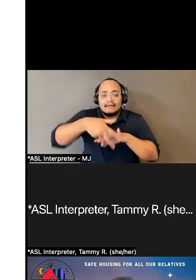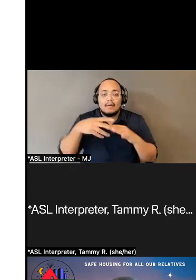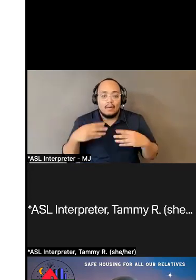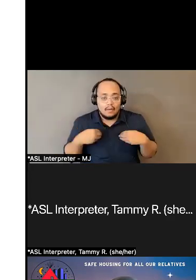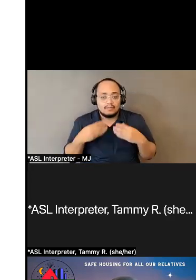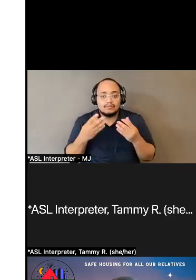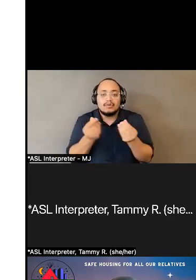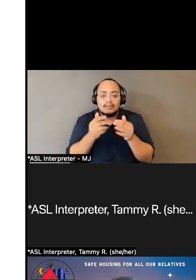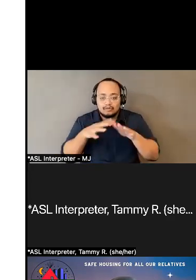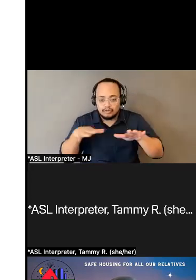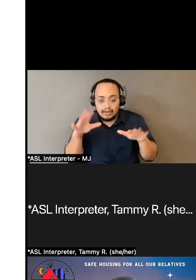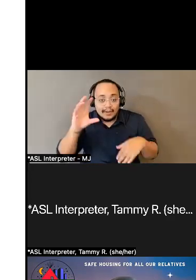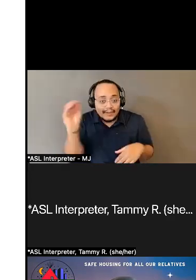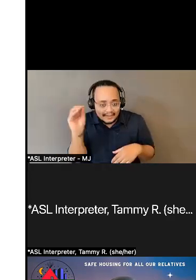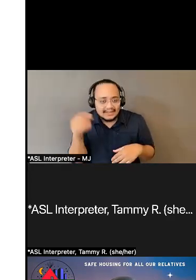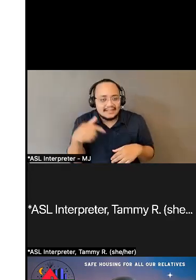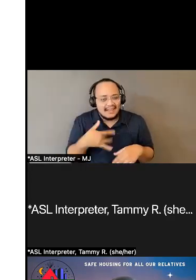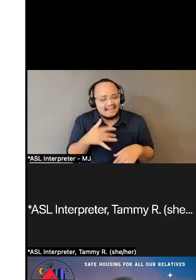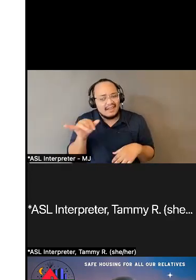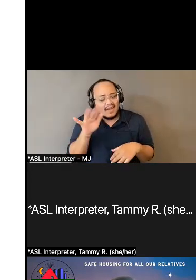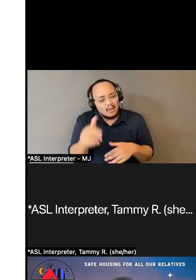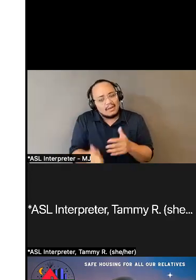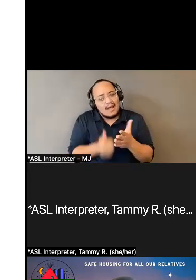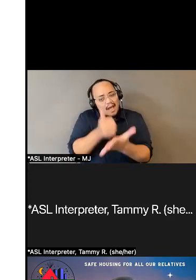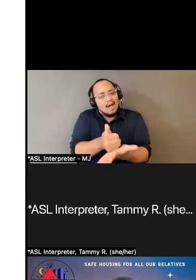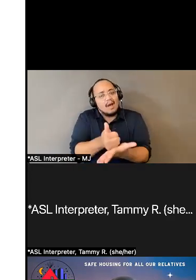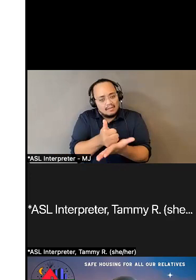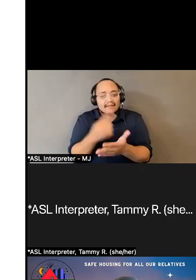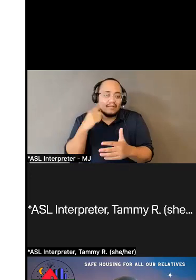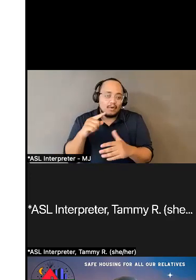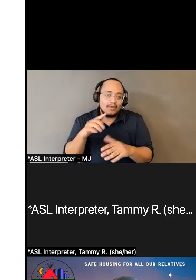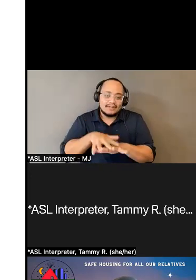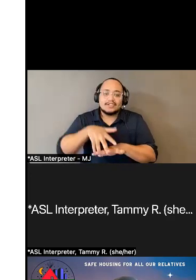difference to the individuals that they're serving in their programs.